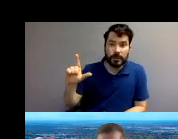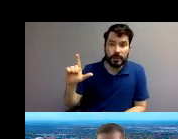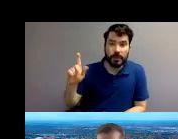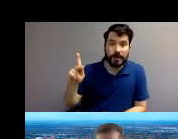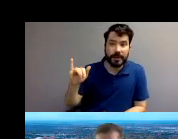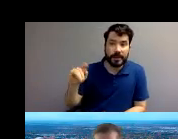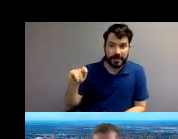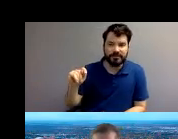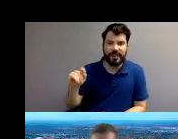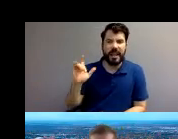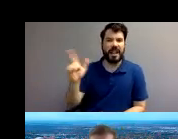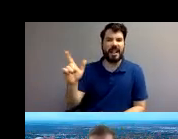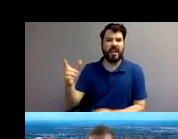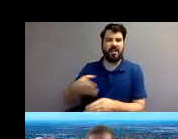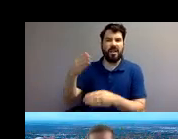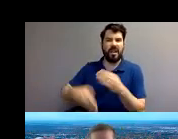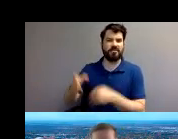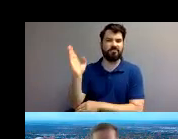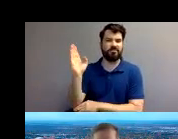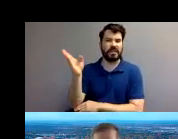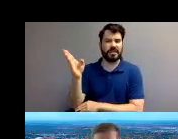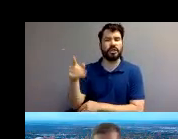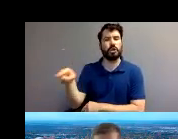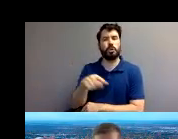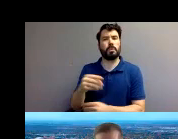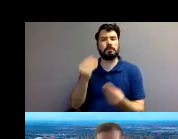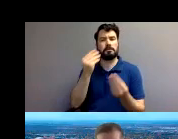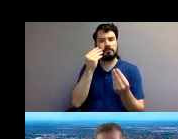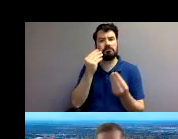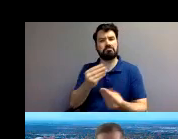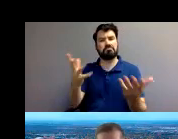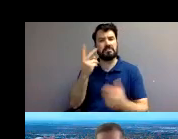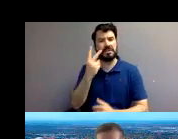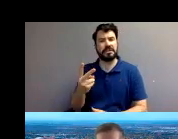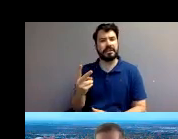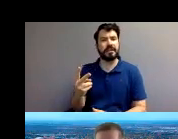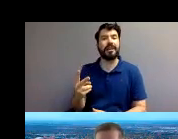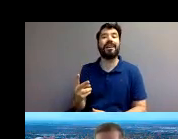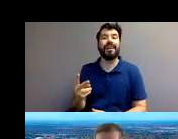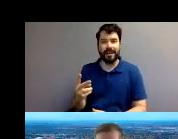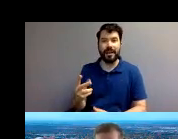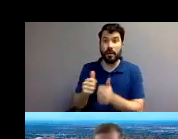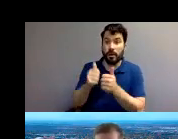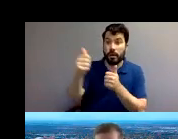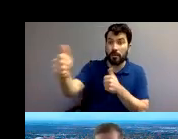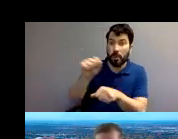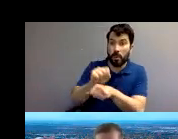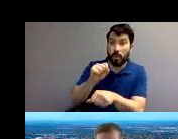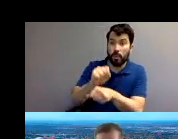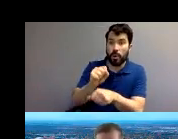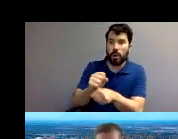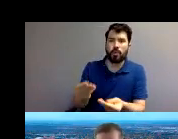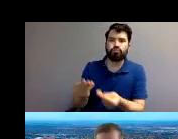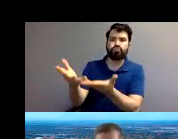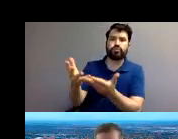our presentation here at Town Hall. And you can go in there and find remote work resources for departments and units.